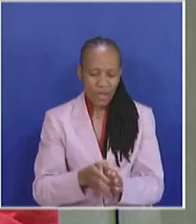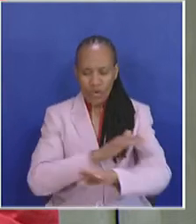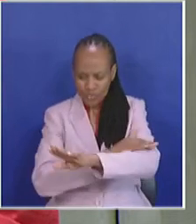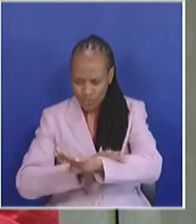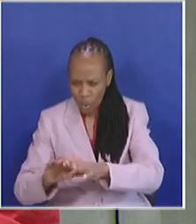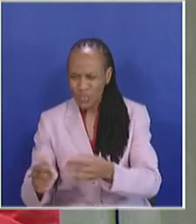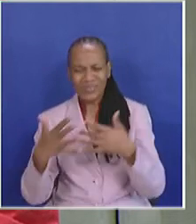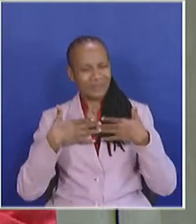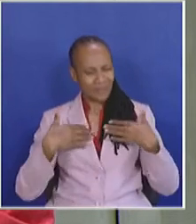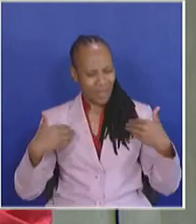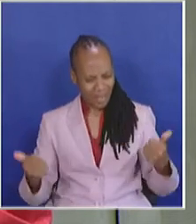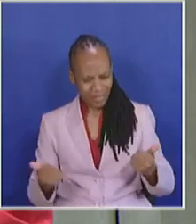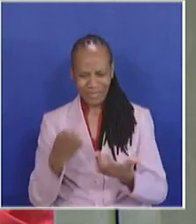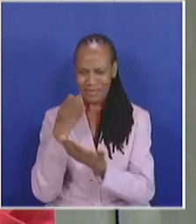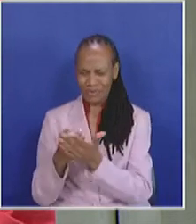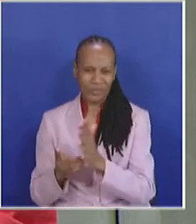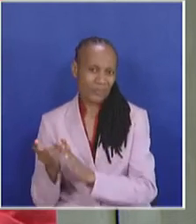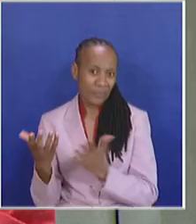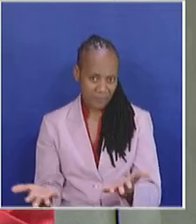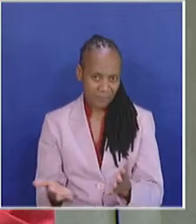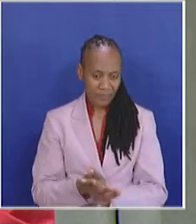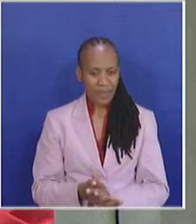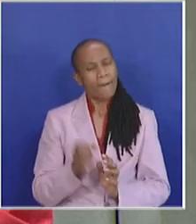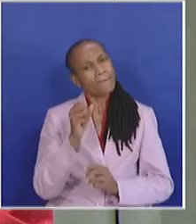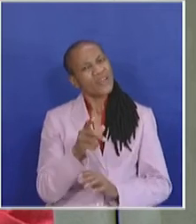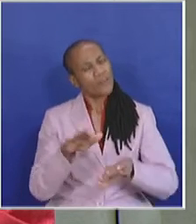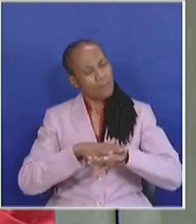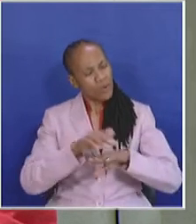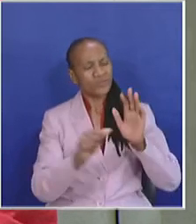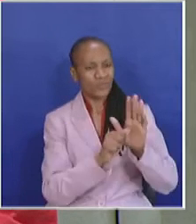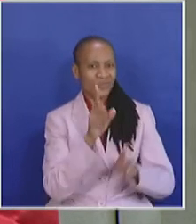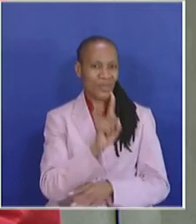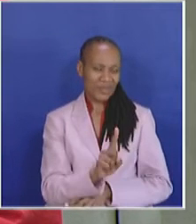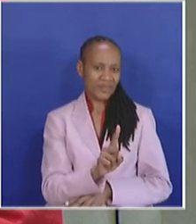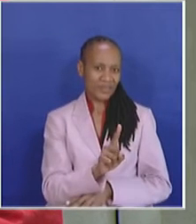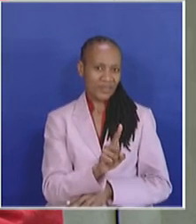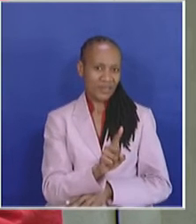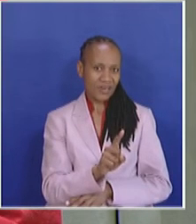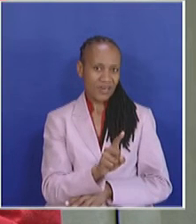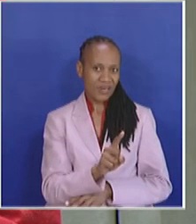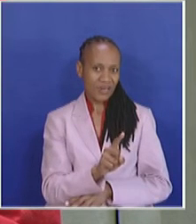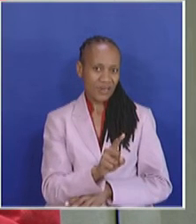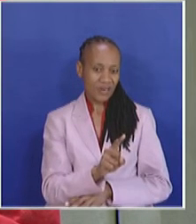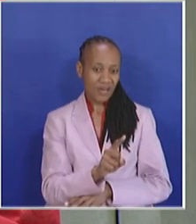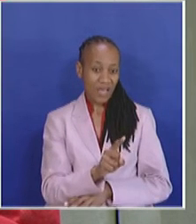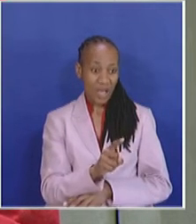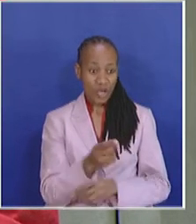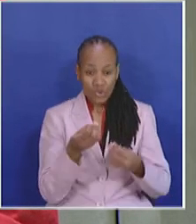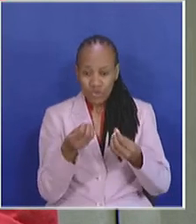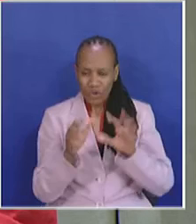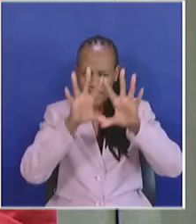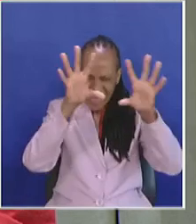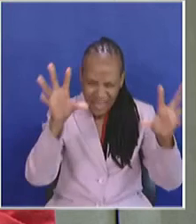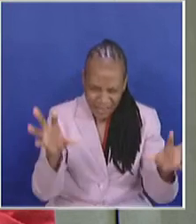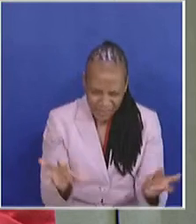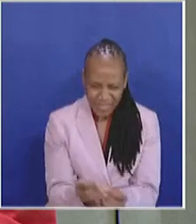health, and economic development. It is, however, important to note that Rome was not built in a day,